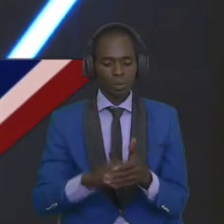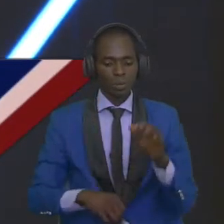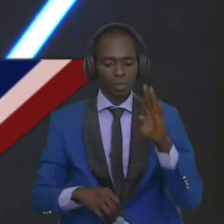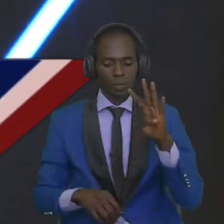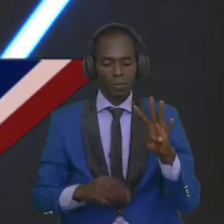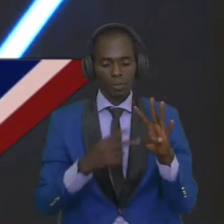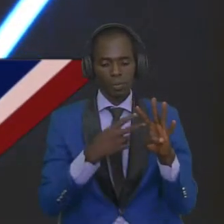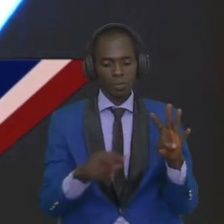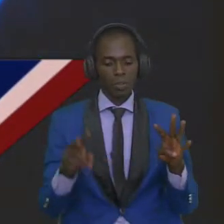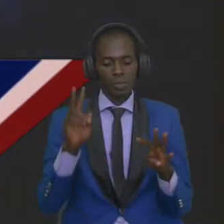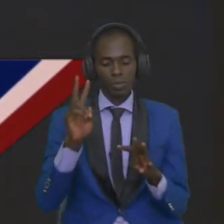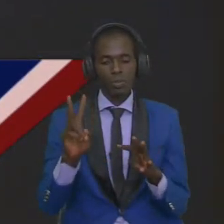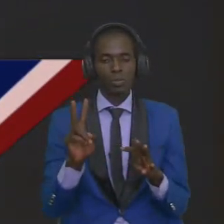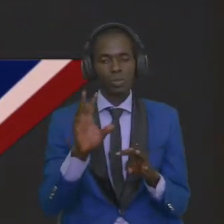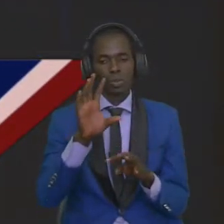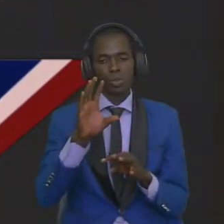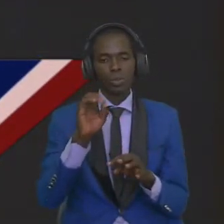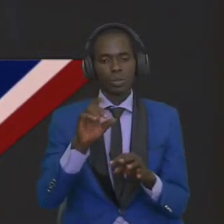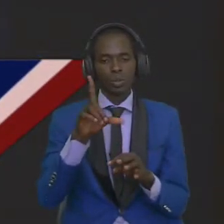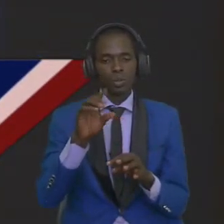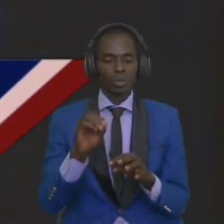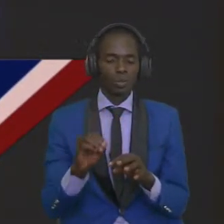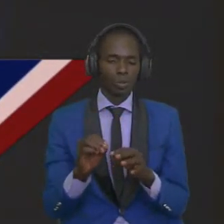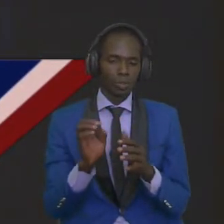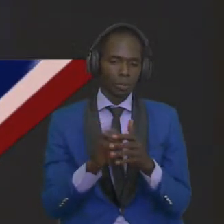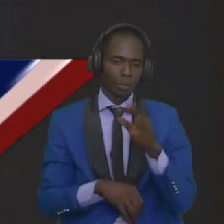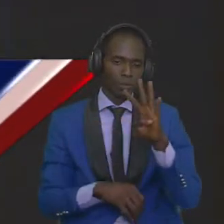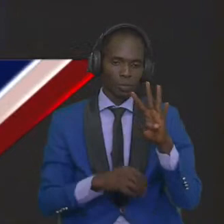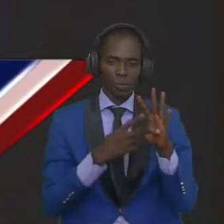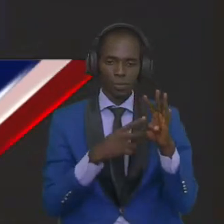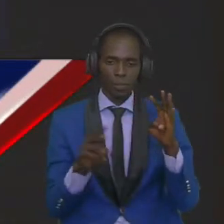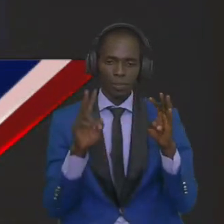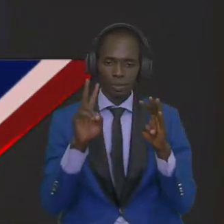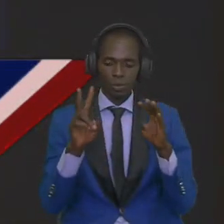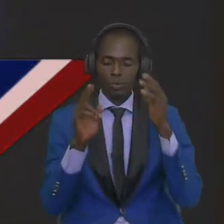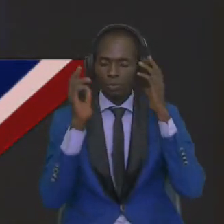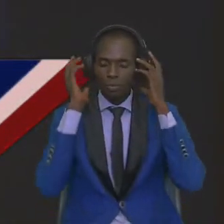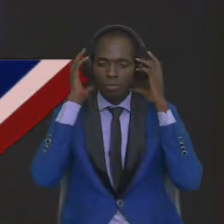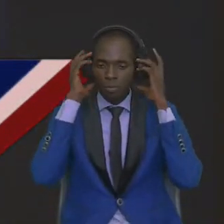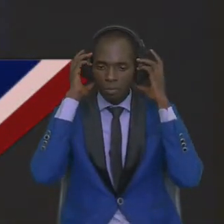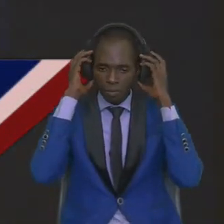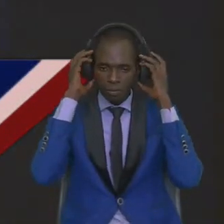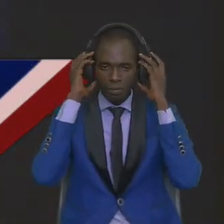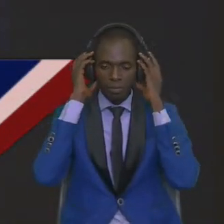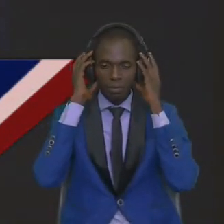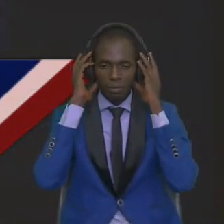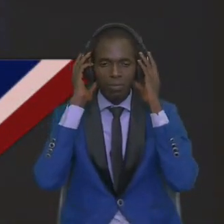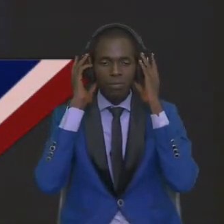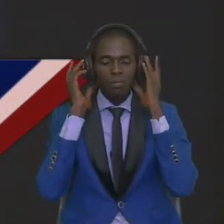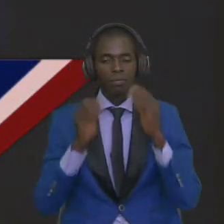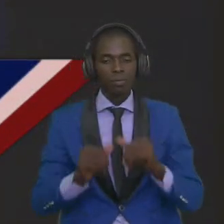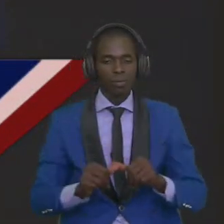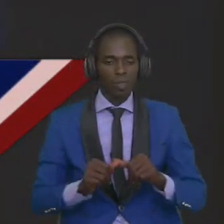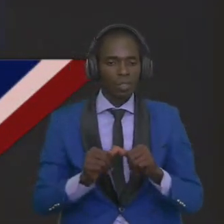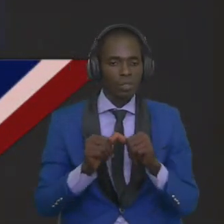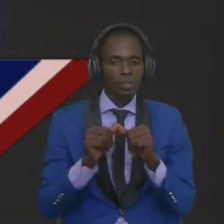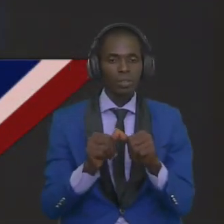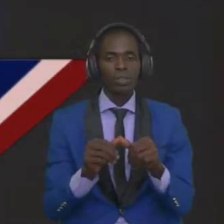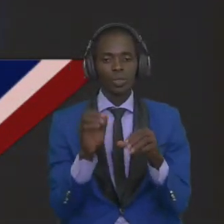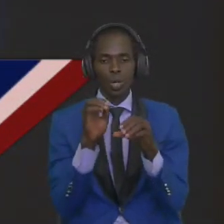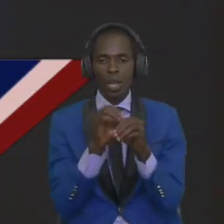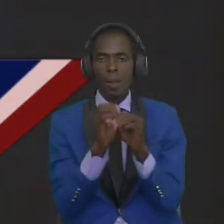reading from verse 2. Continue in prayer and watch in the same with